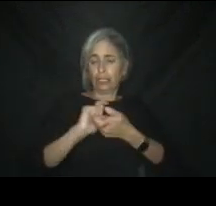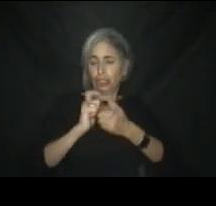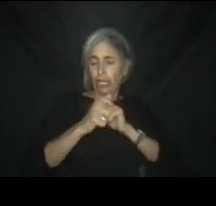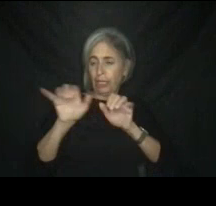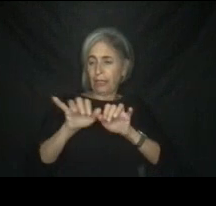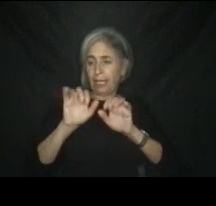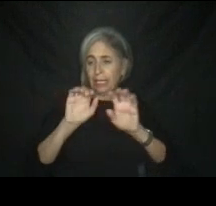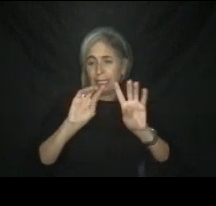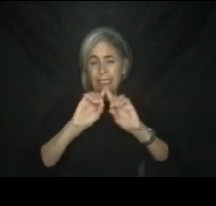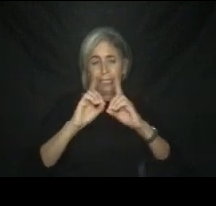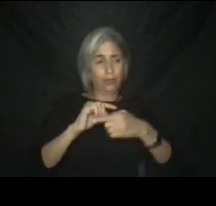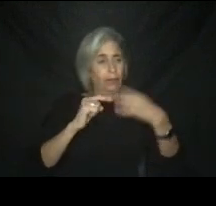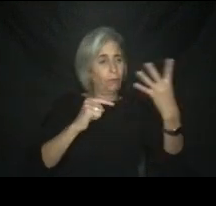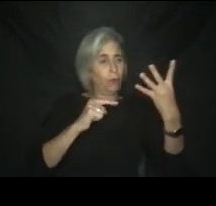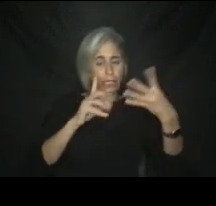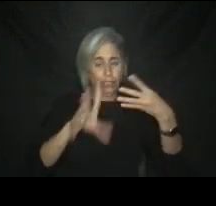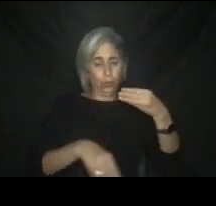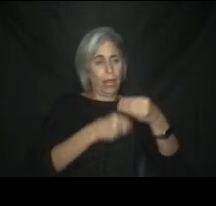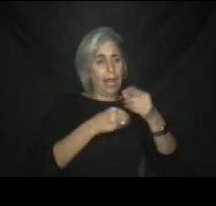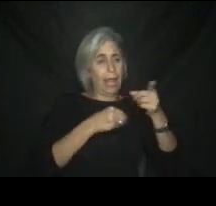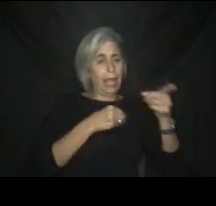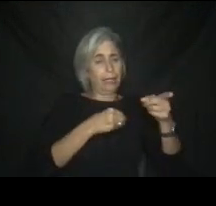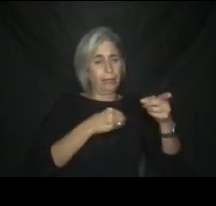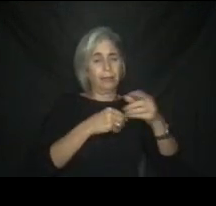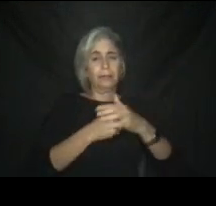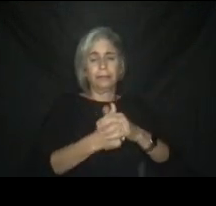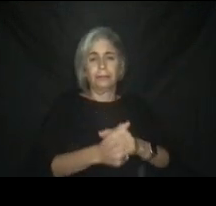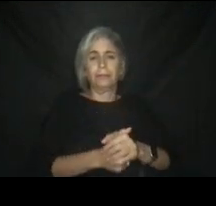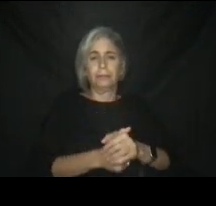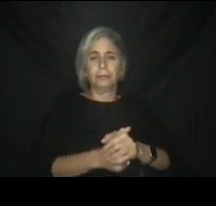4 needed to add territory. Next slide, please. Thank you.